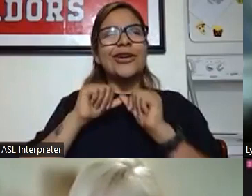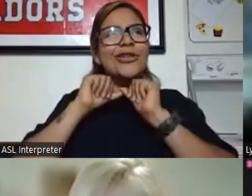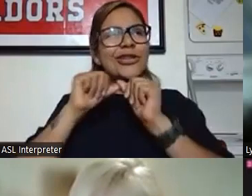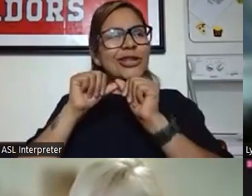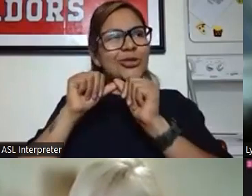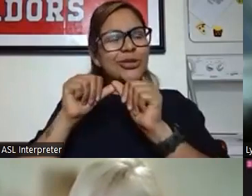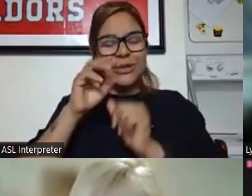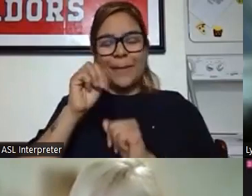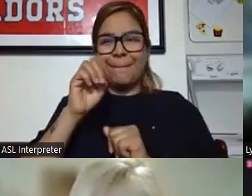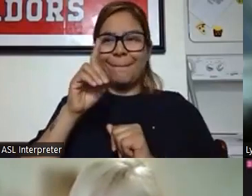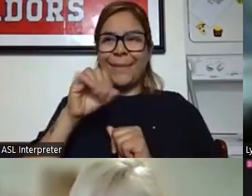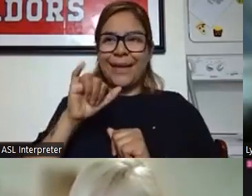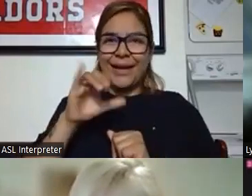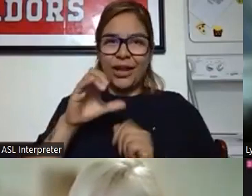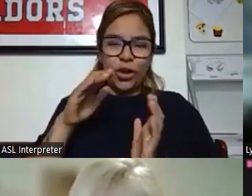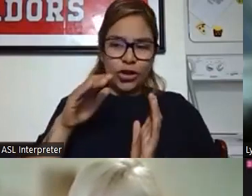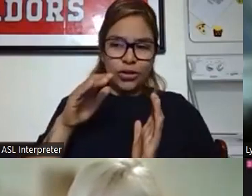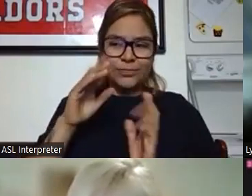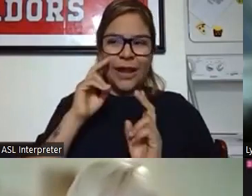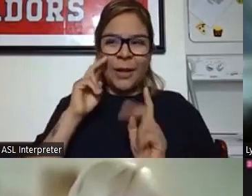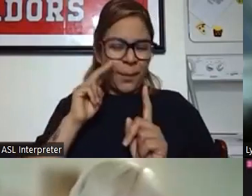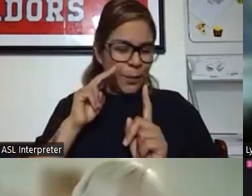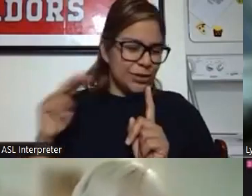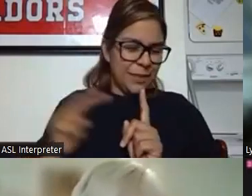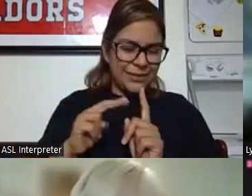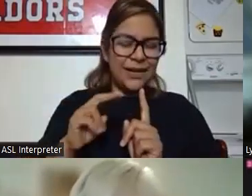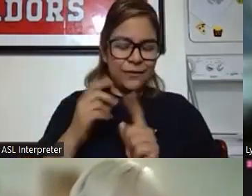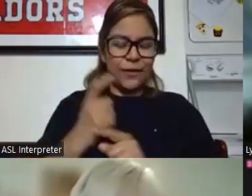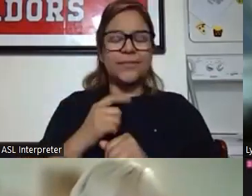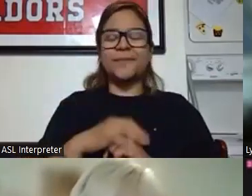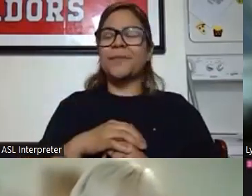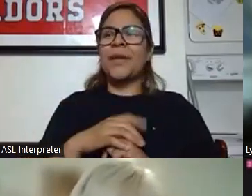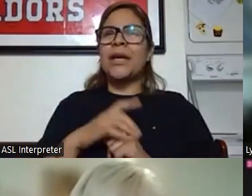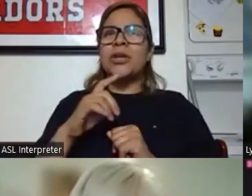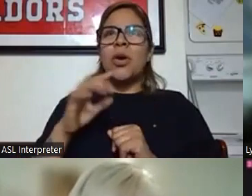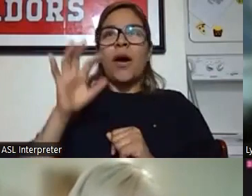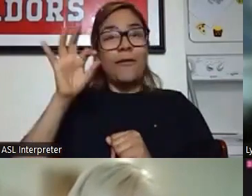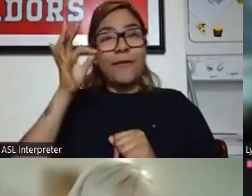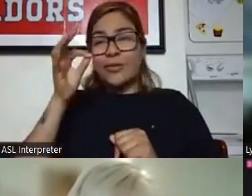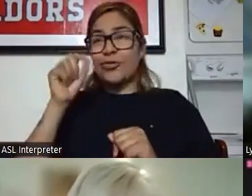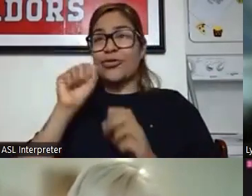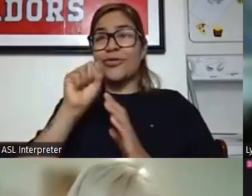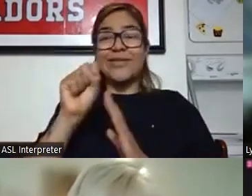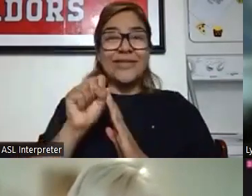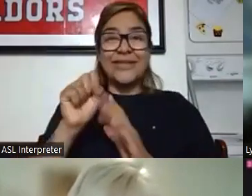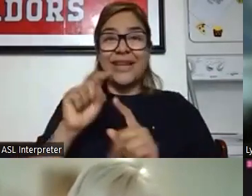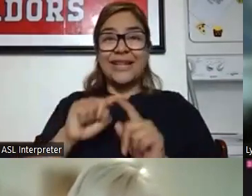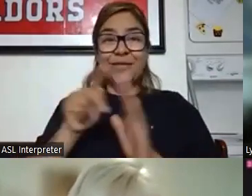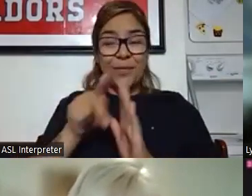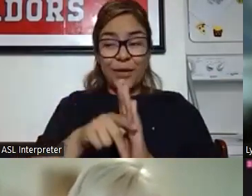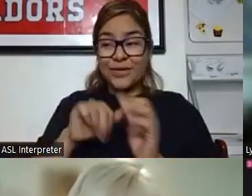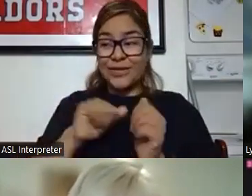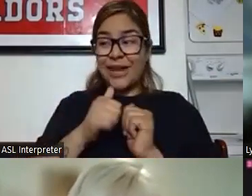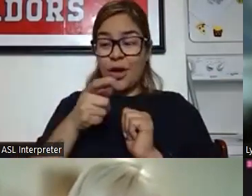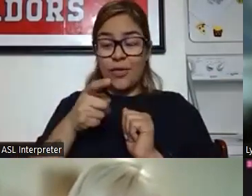medical view and medical culture that's out there, even as federal and state policies are driving us